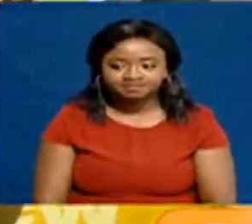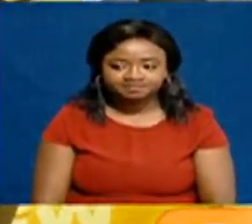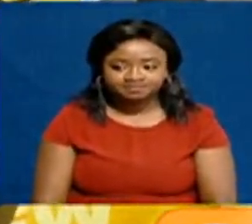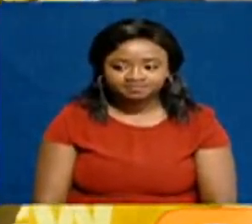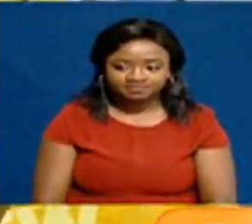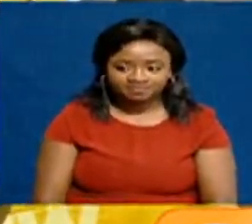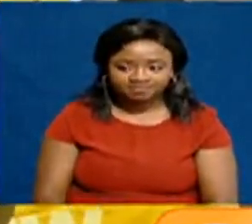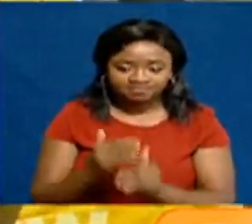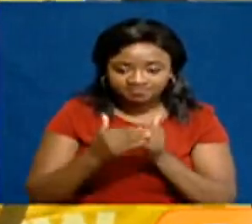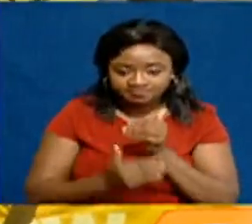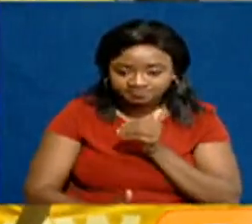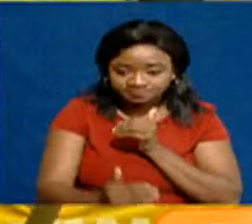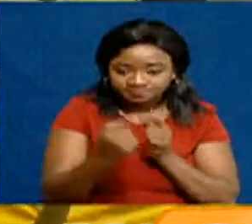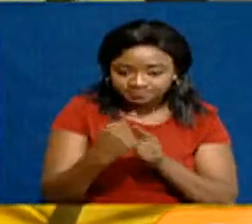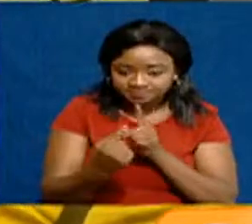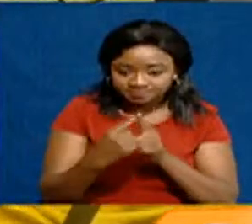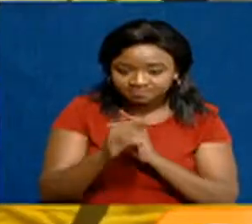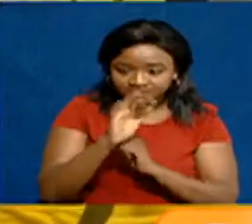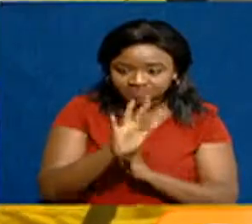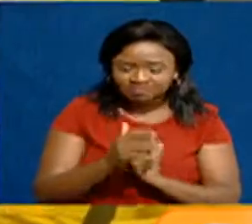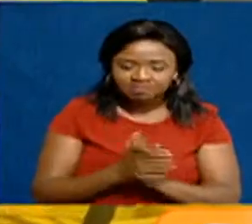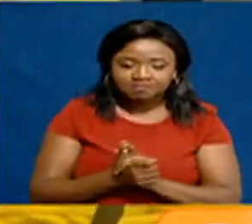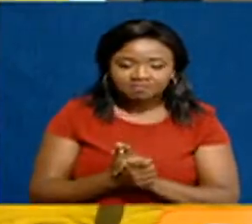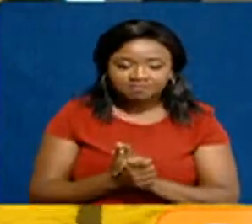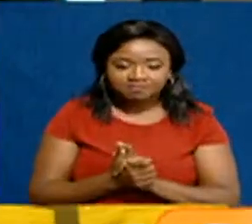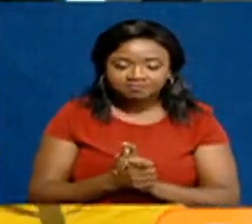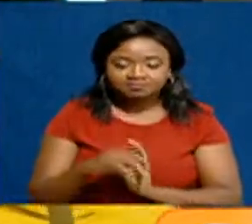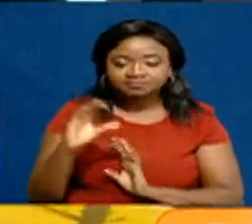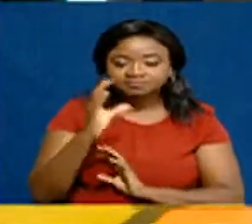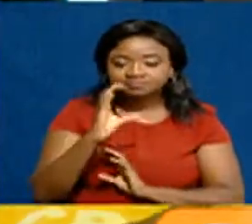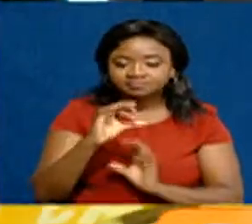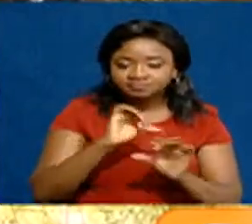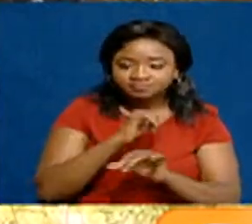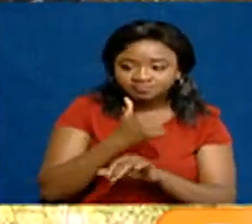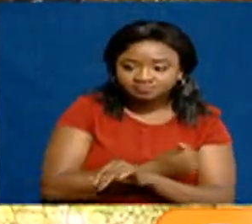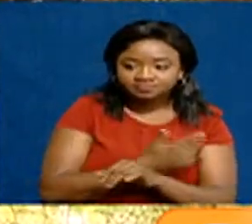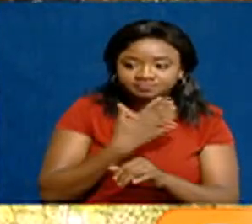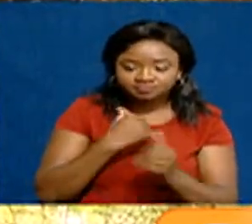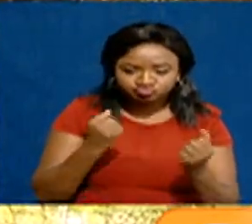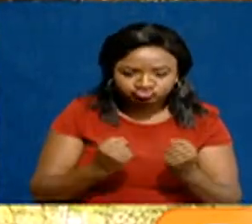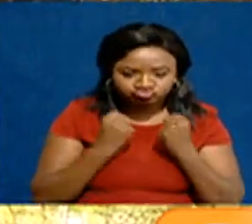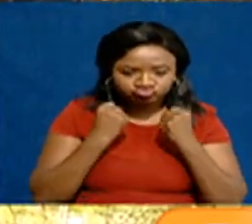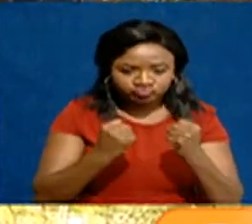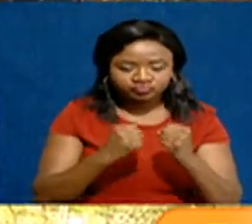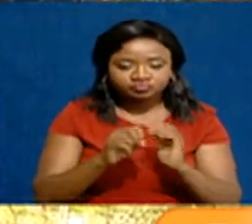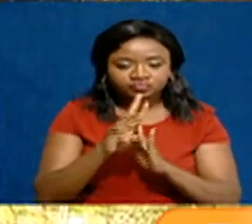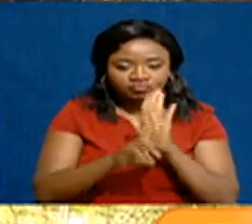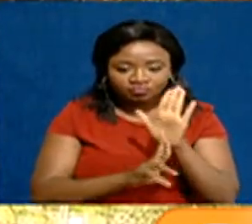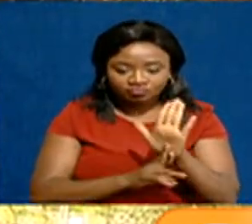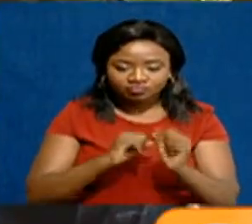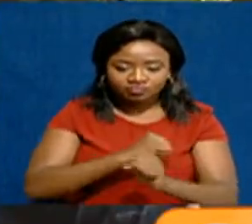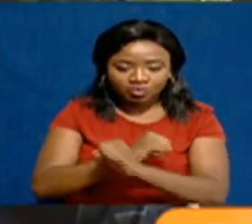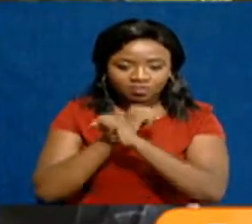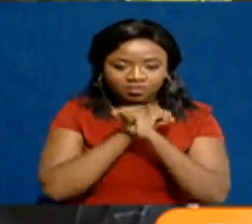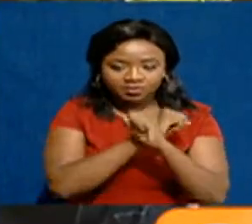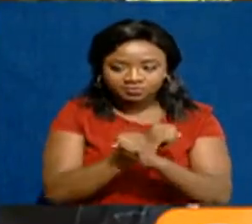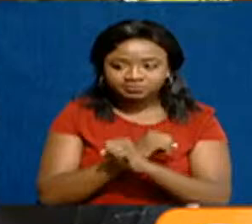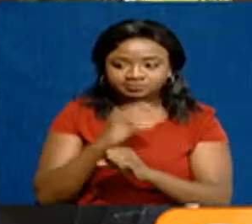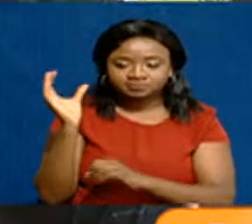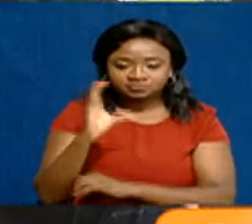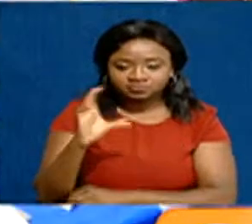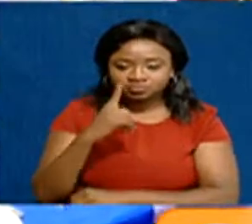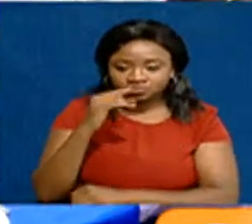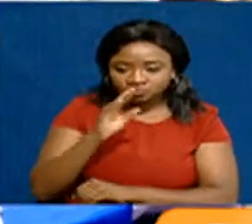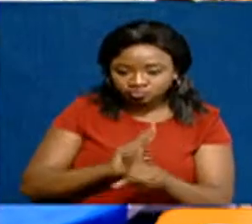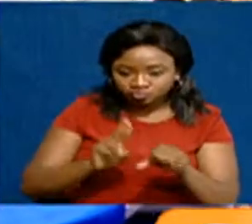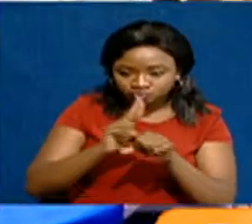Over the next 5 years, the Communications Authority is looking to beef up regulations to protect consumers of ICT services.